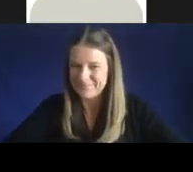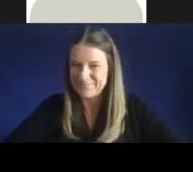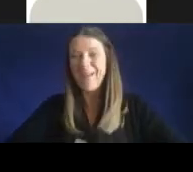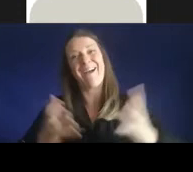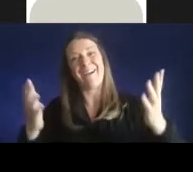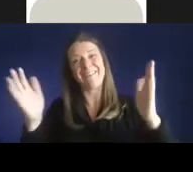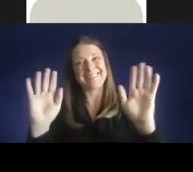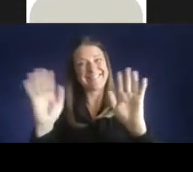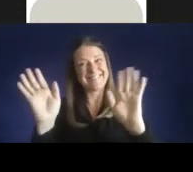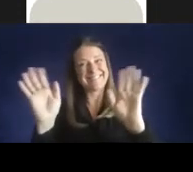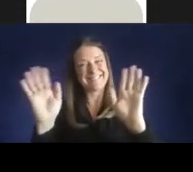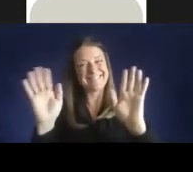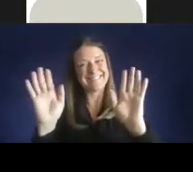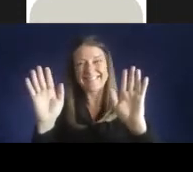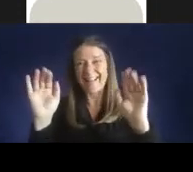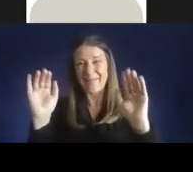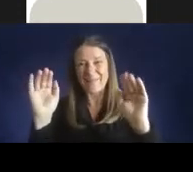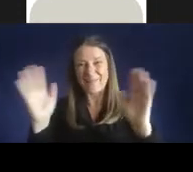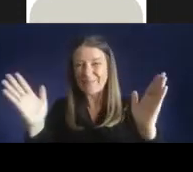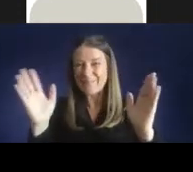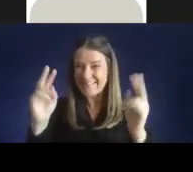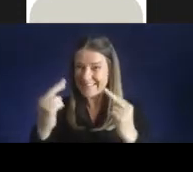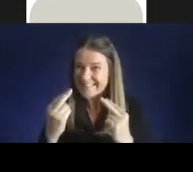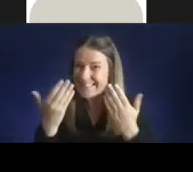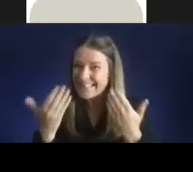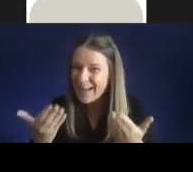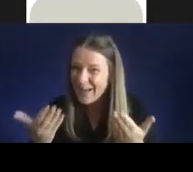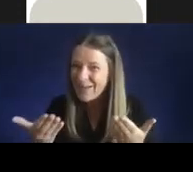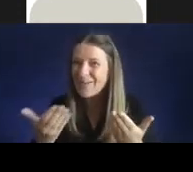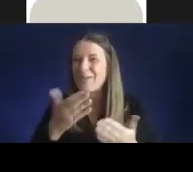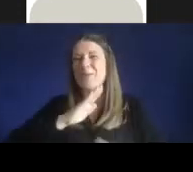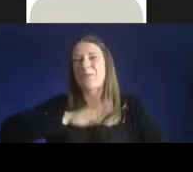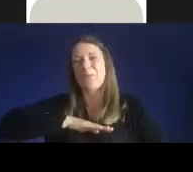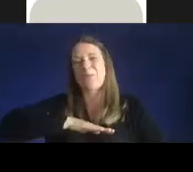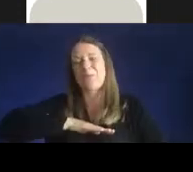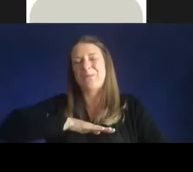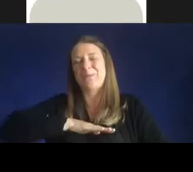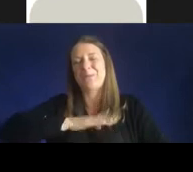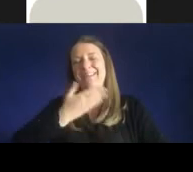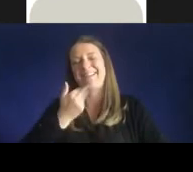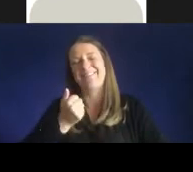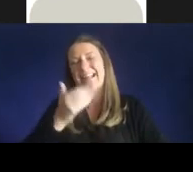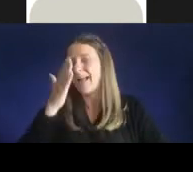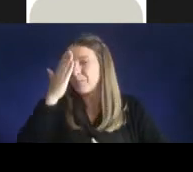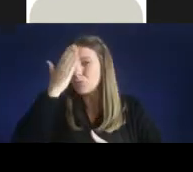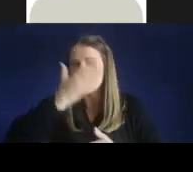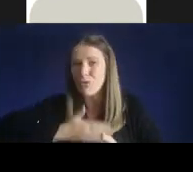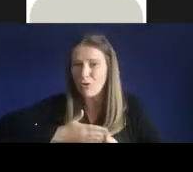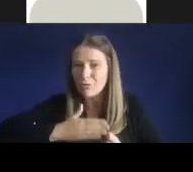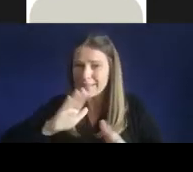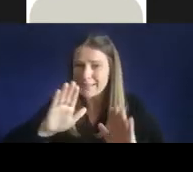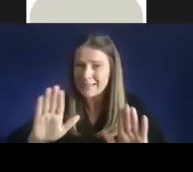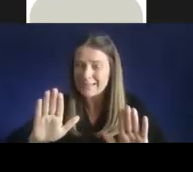Yes, okay. Is that working now? Can everybody see? Yes, yes, yes, yes. Fabulous. Okay, apologies for that. Thank you for your